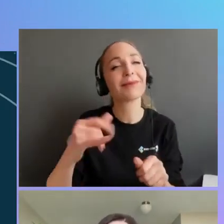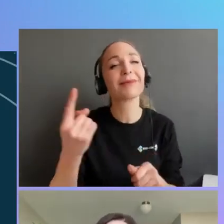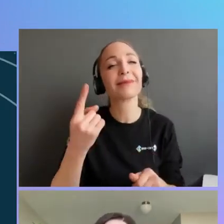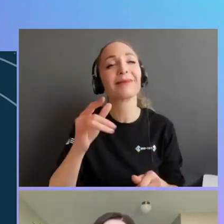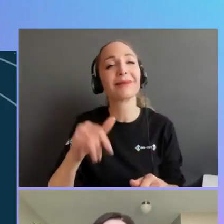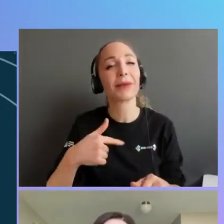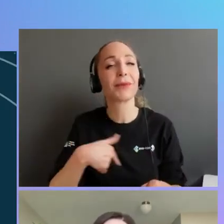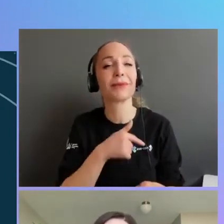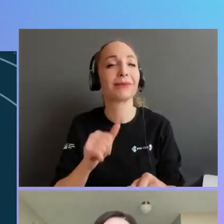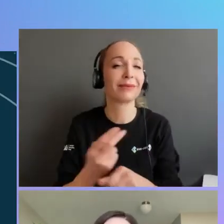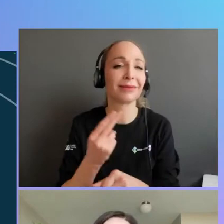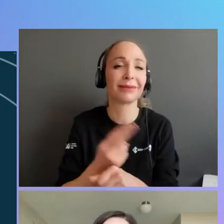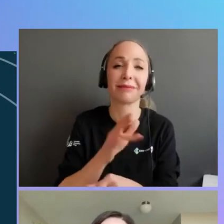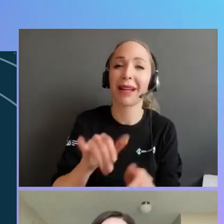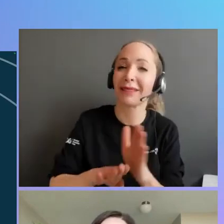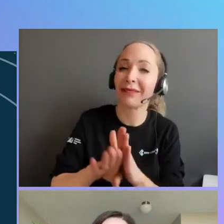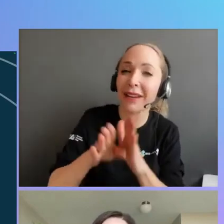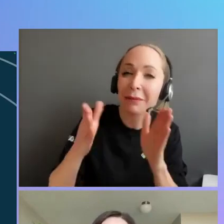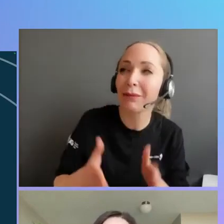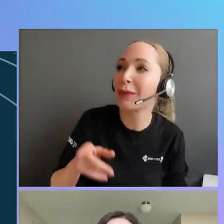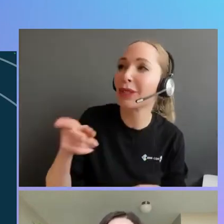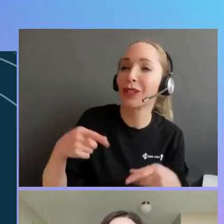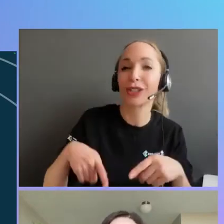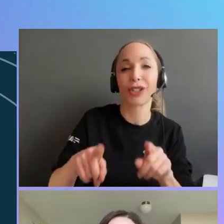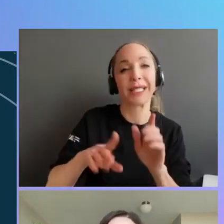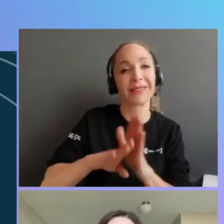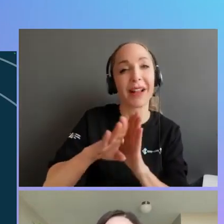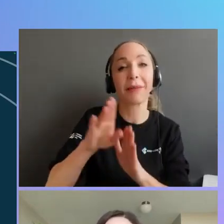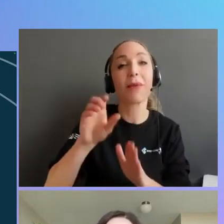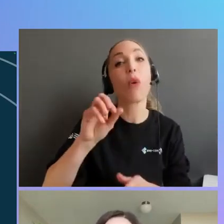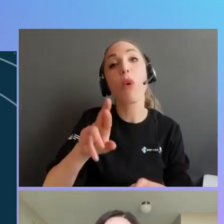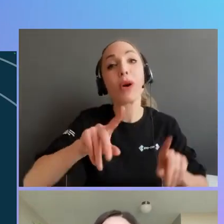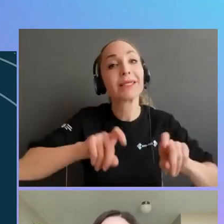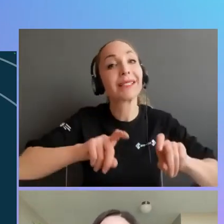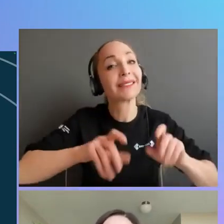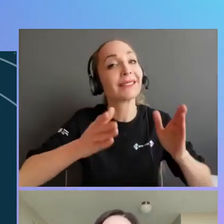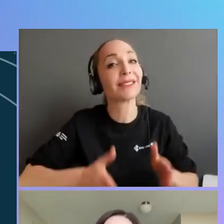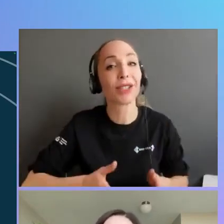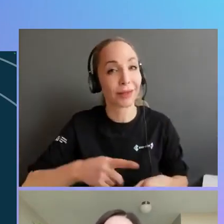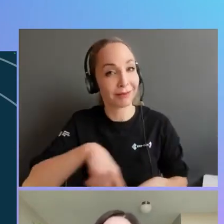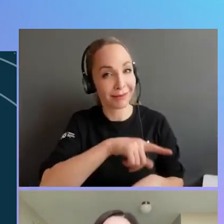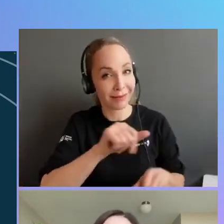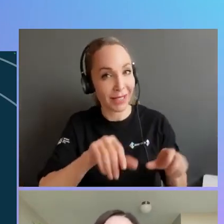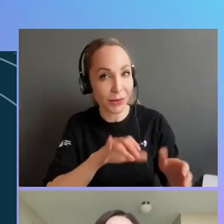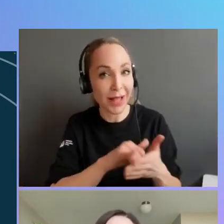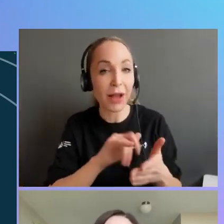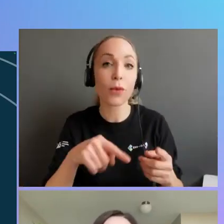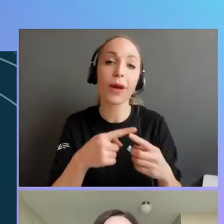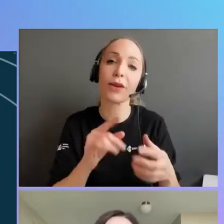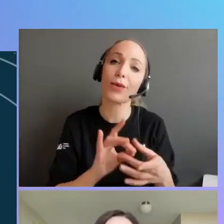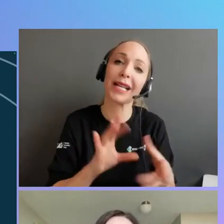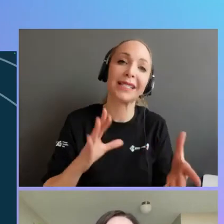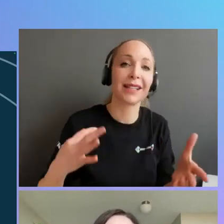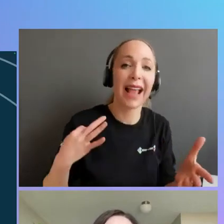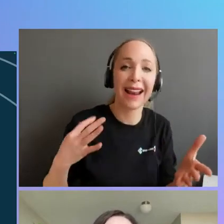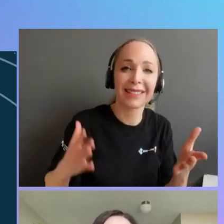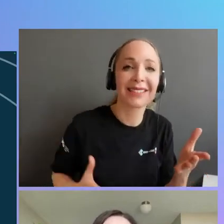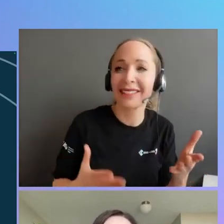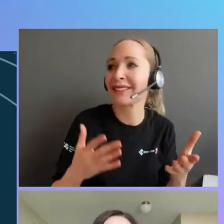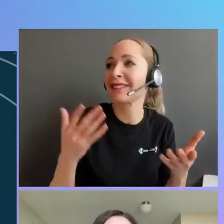could be used by a developer during development, or by a tester once there's a release candidate or something that's been released onto